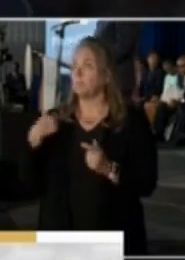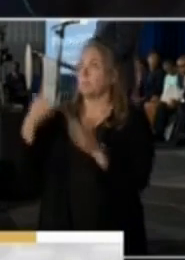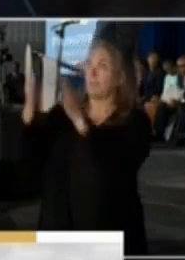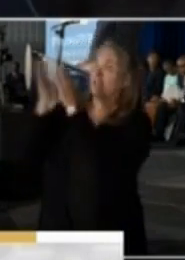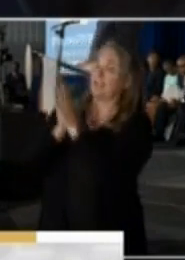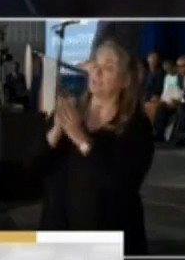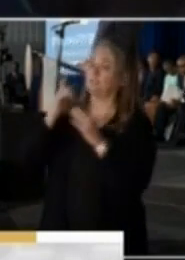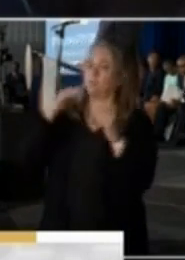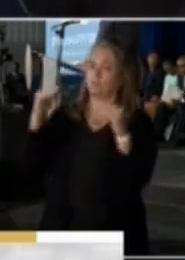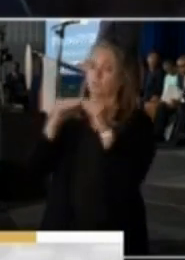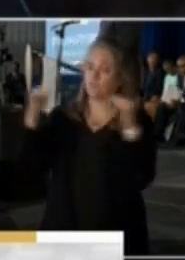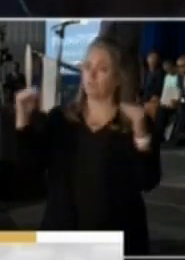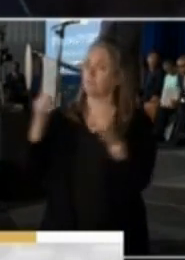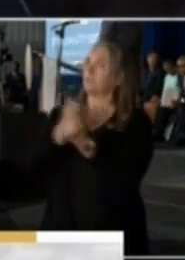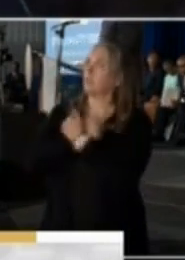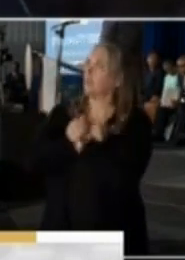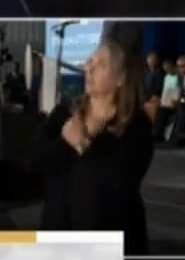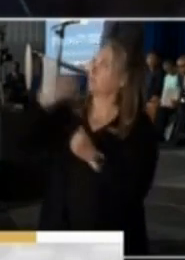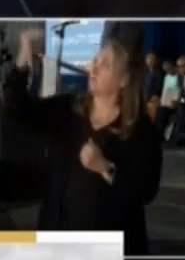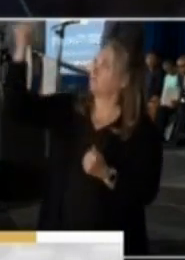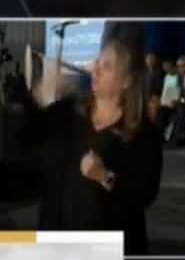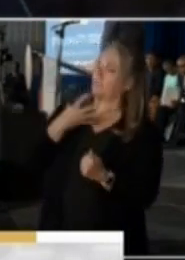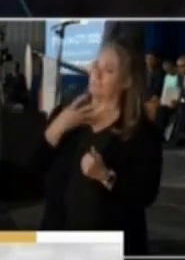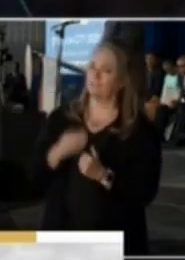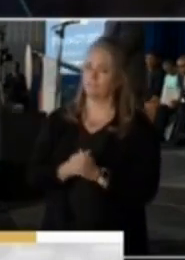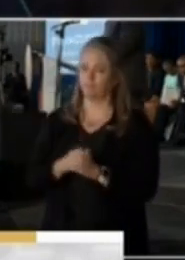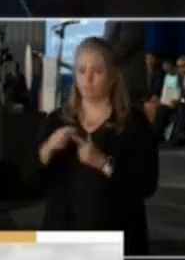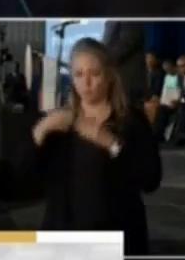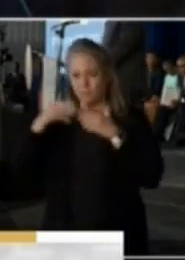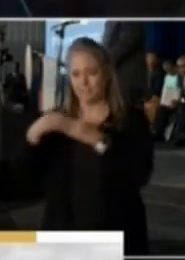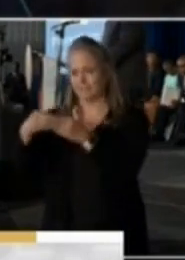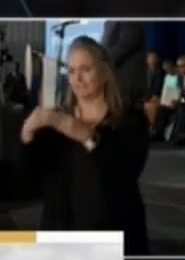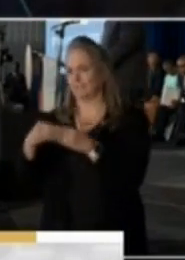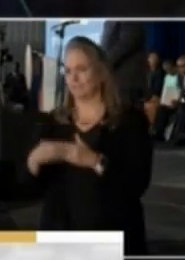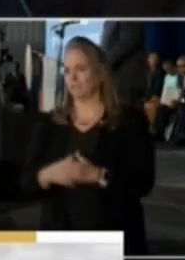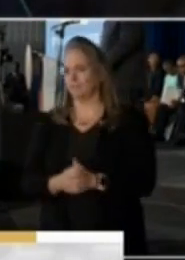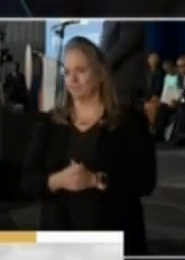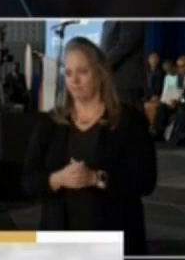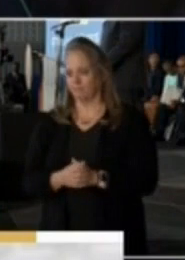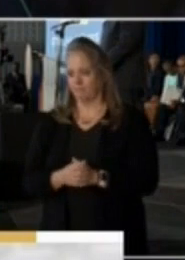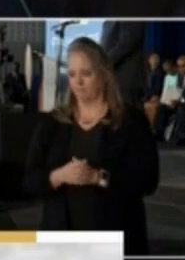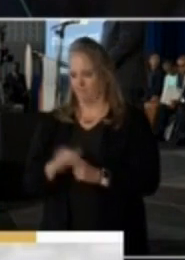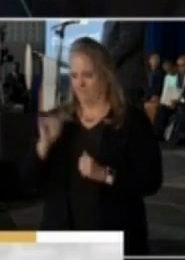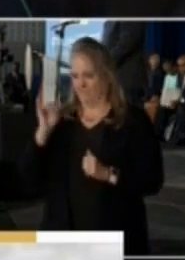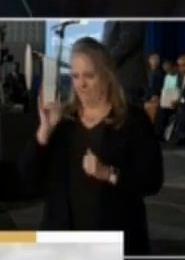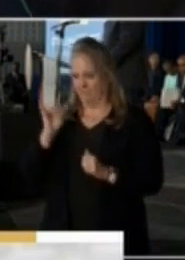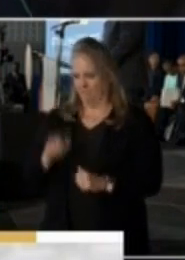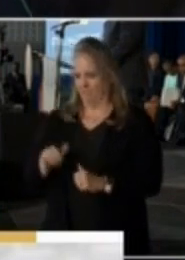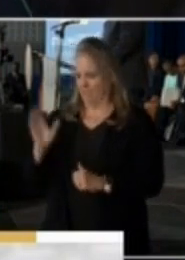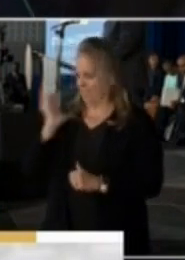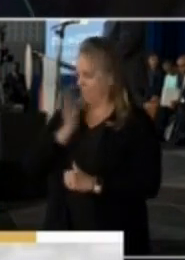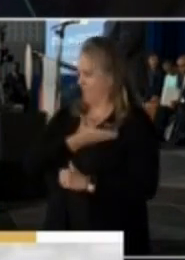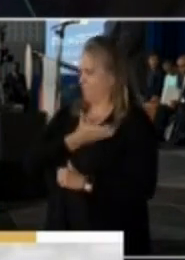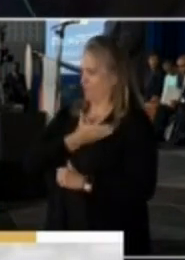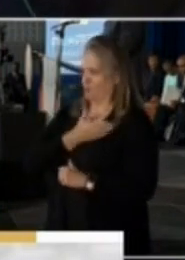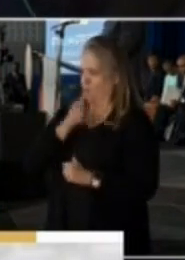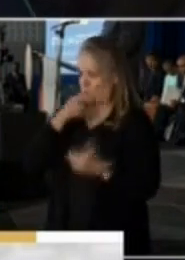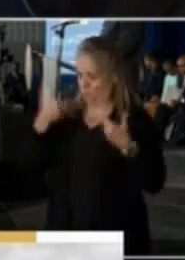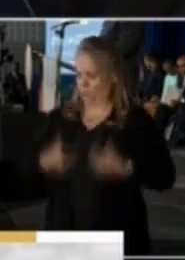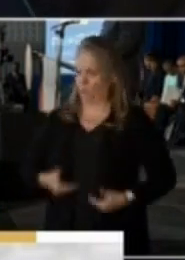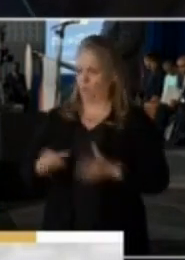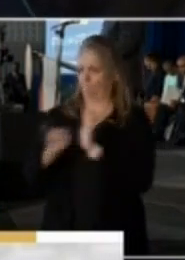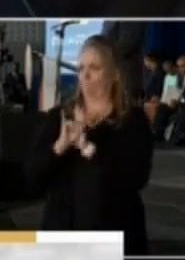us and to define us. We thank you for the people of this city who make up our beautiful